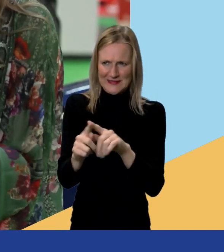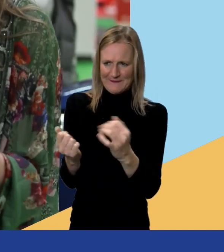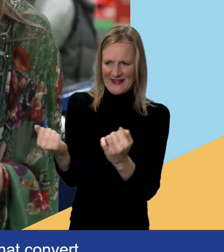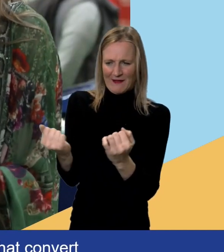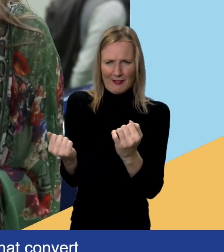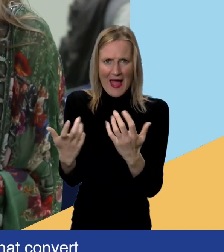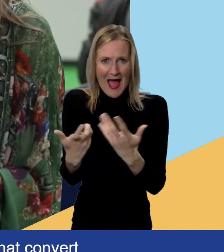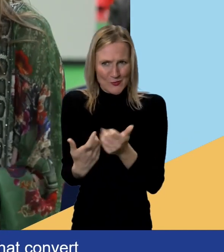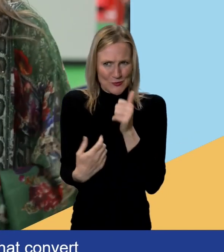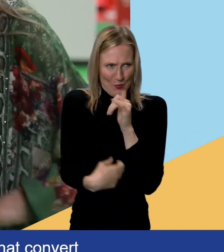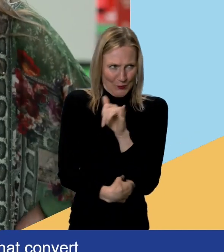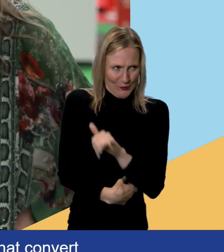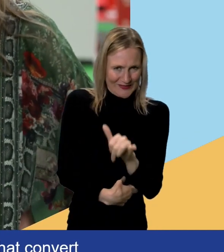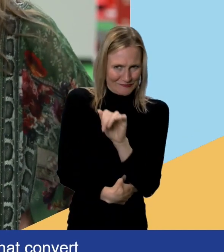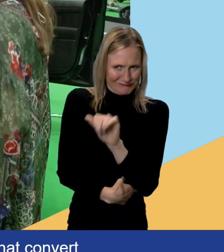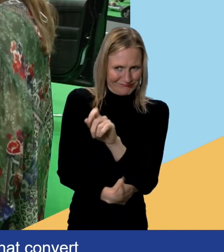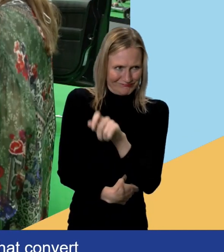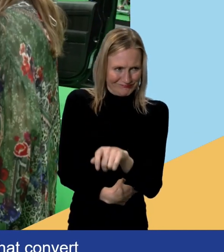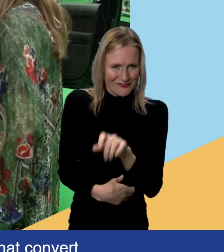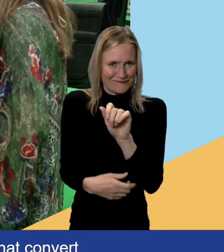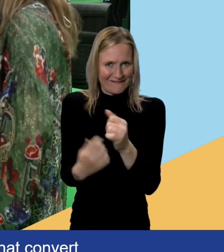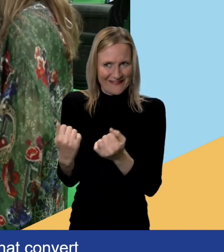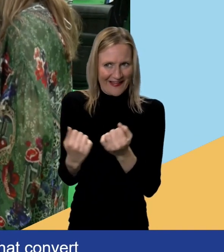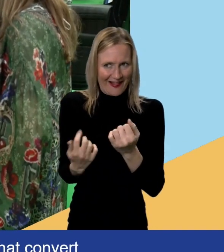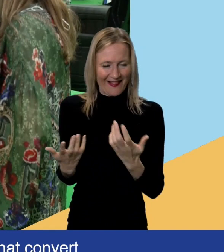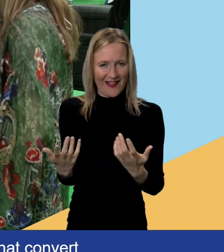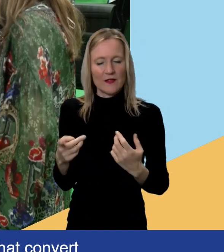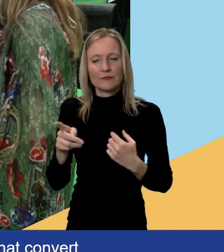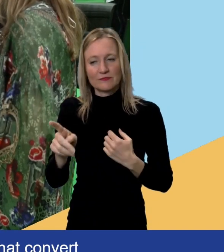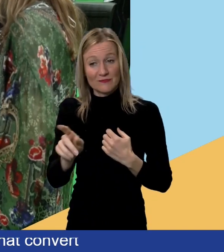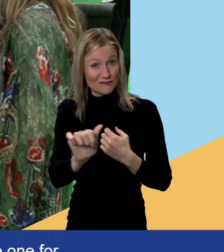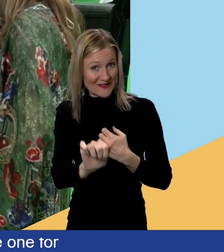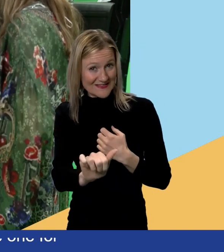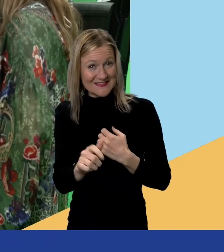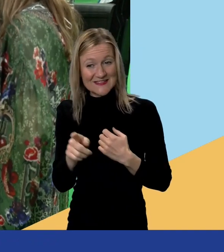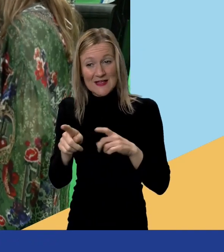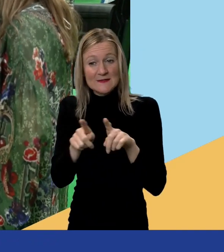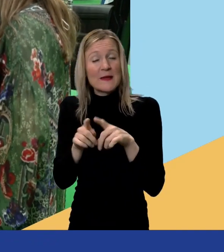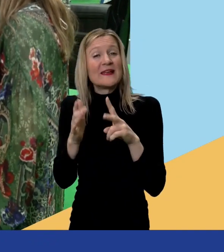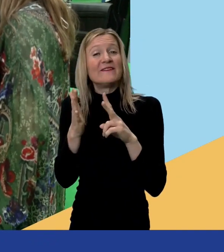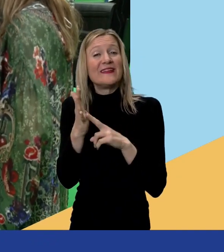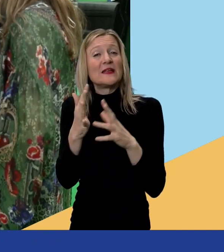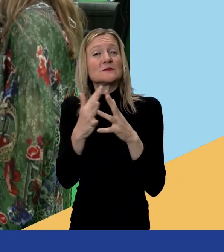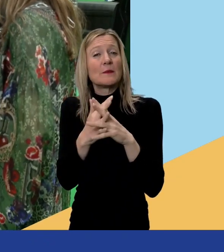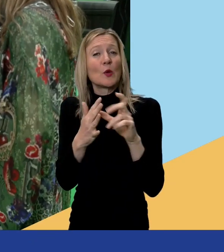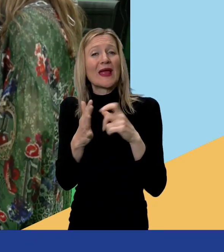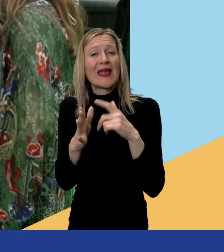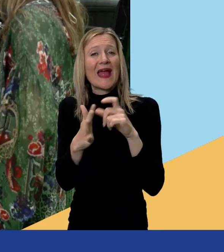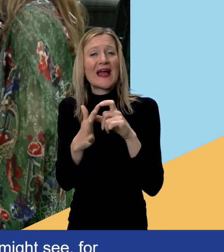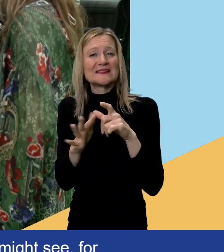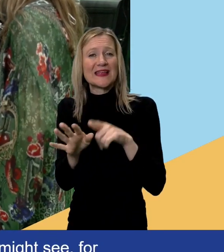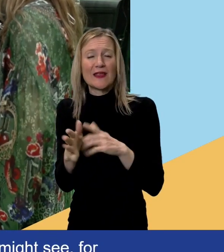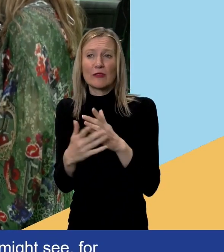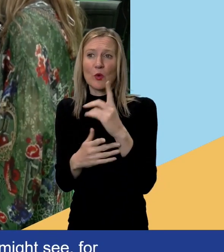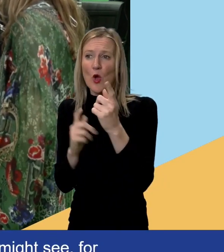you know, which is the one for them? Yeah, again, this is the complexity of it. So you might see, for example, a VW Caddy through one converter, and then